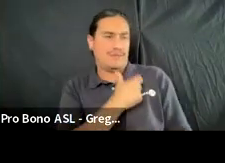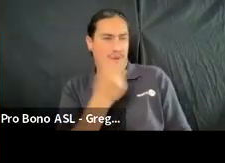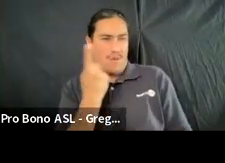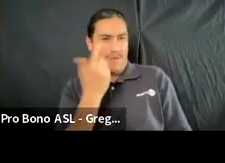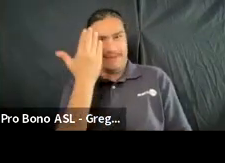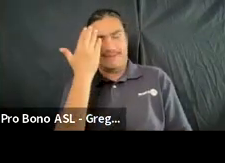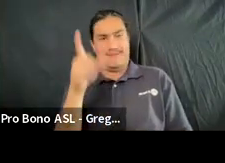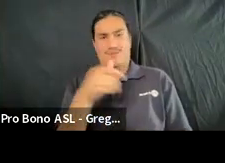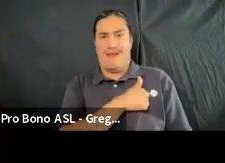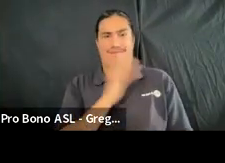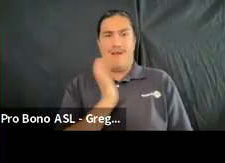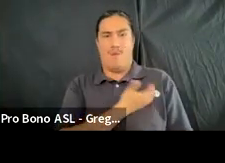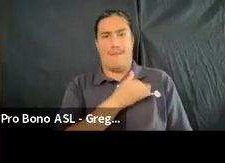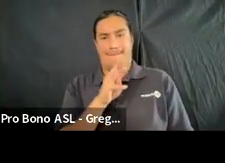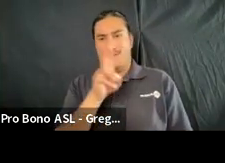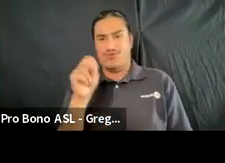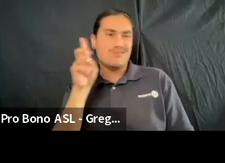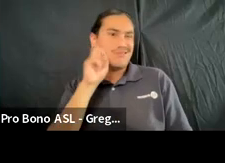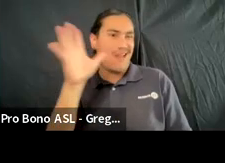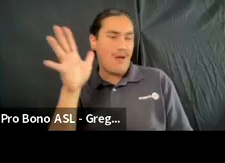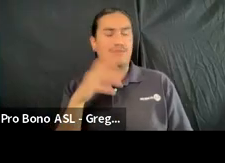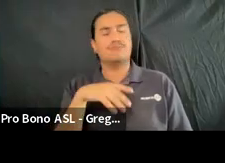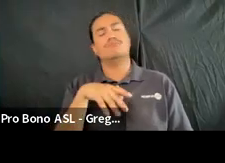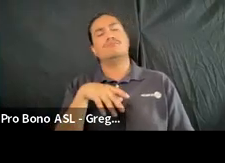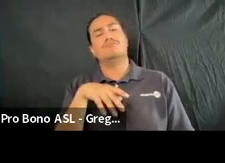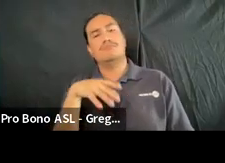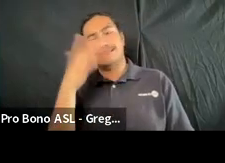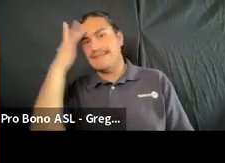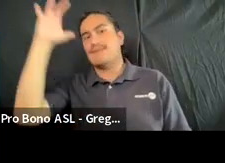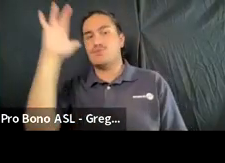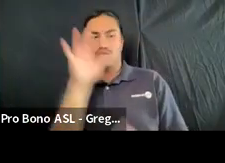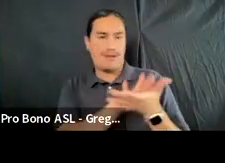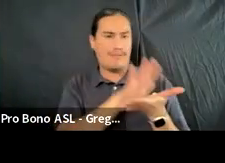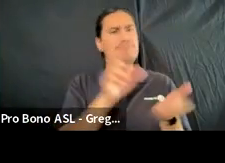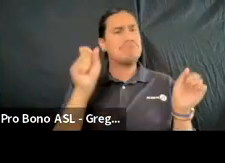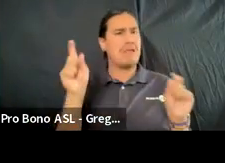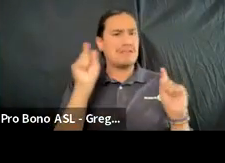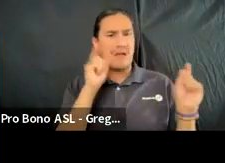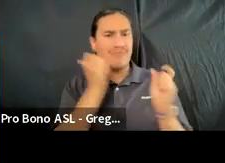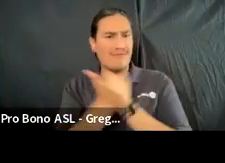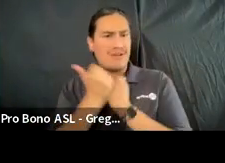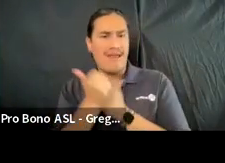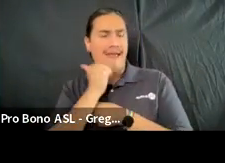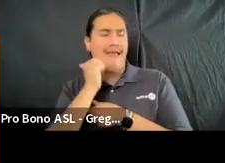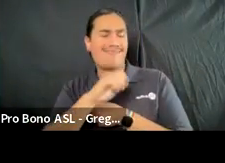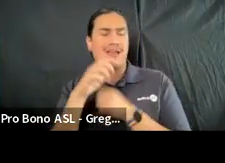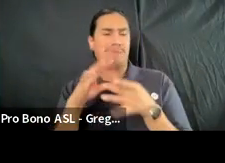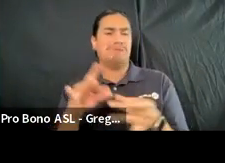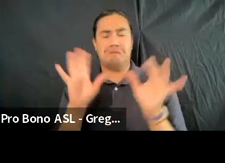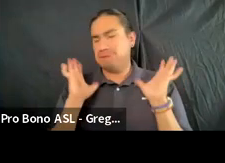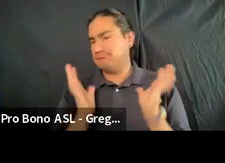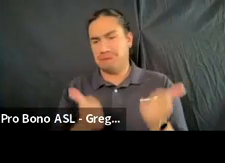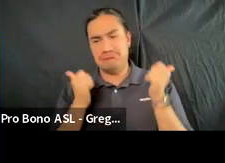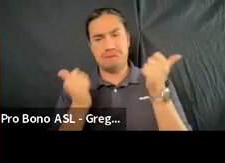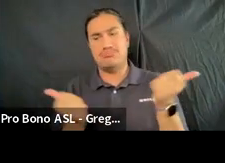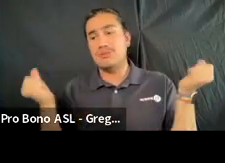have our mission sound all intellectual, to sound academic. It can sound just like everyday speak. So